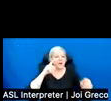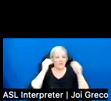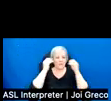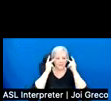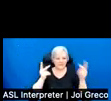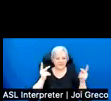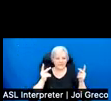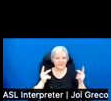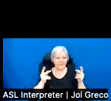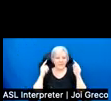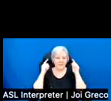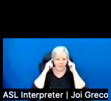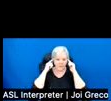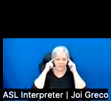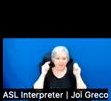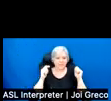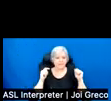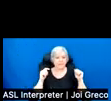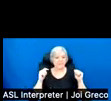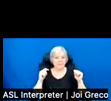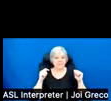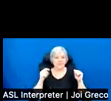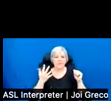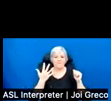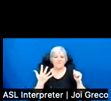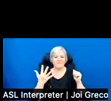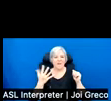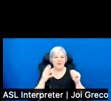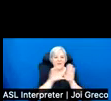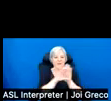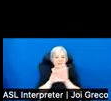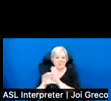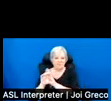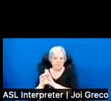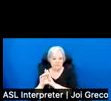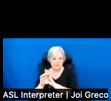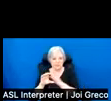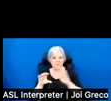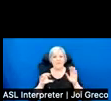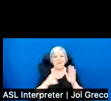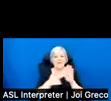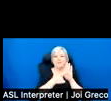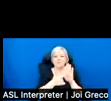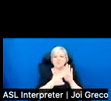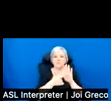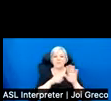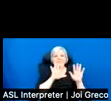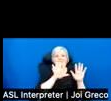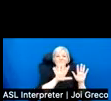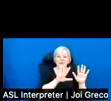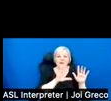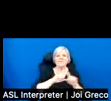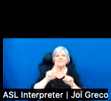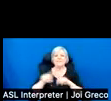are 2 ears on the side of the individual. So there's 5 different images that represent 5 different